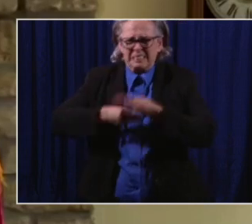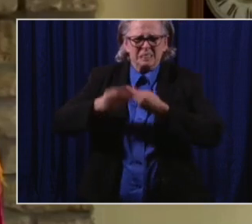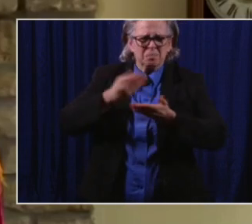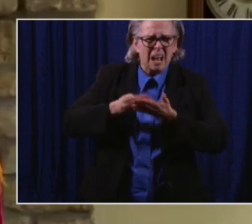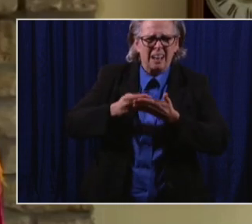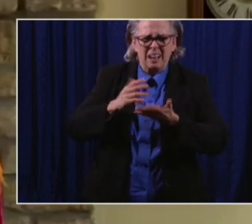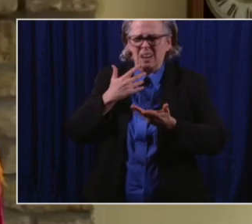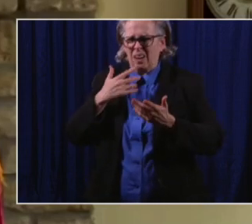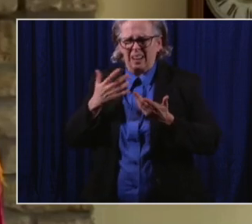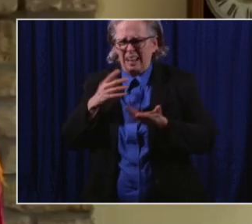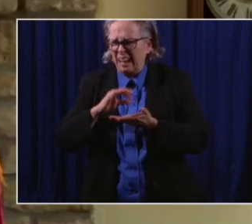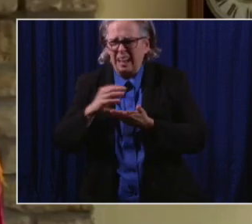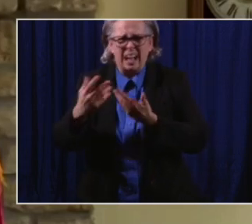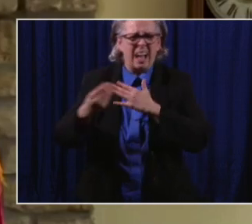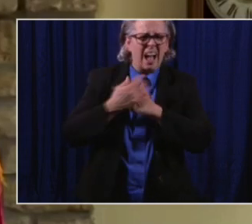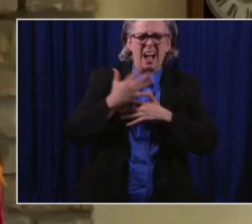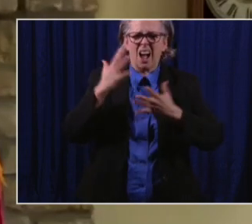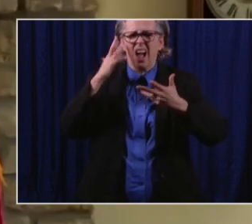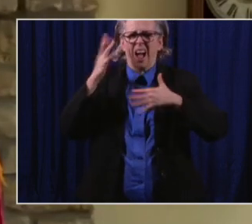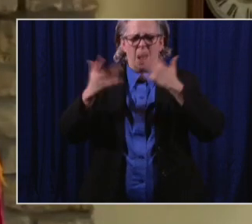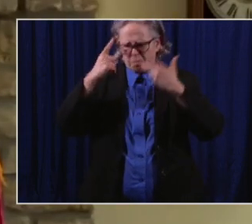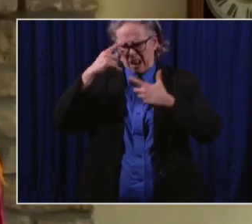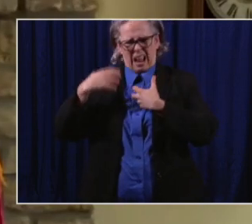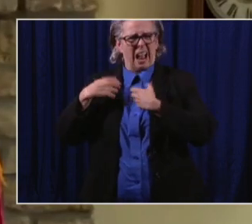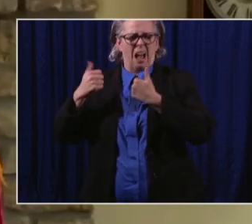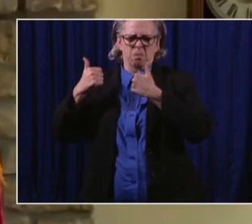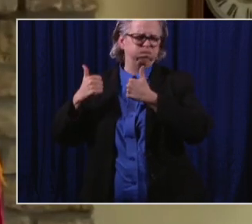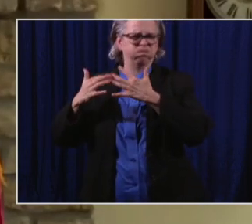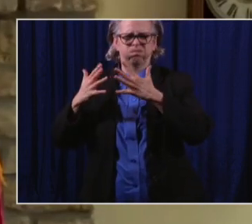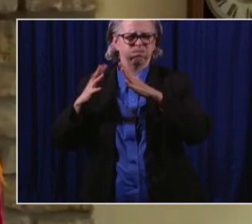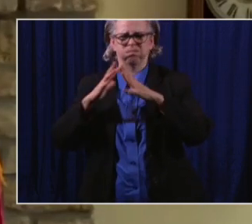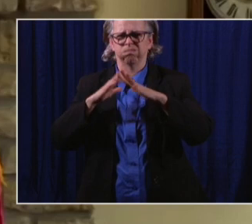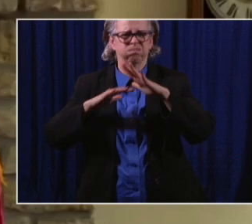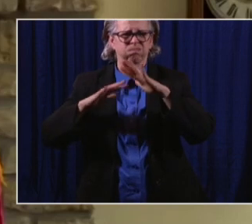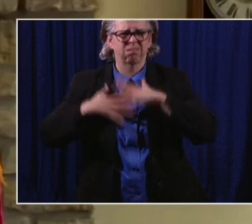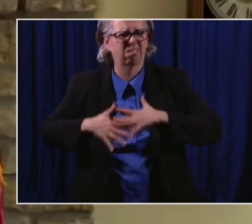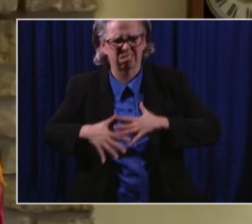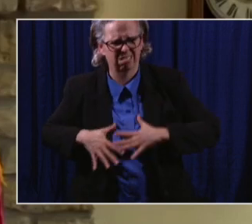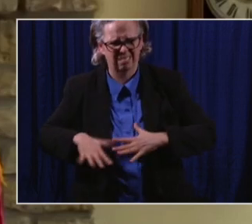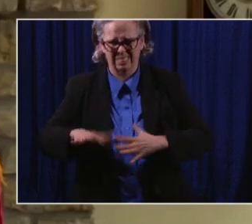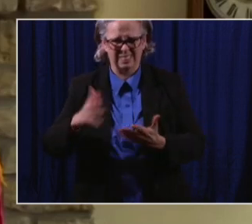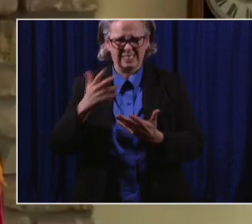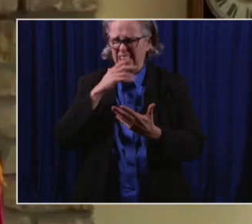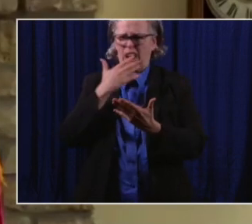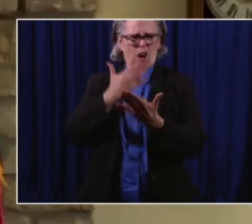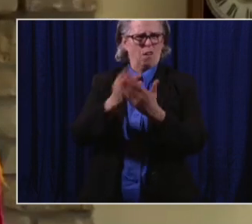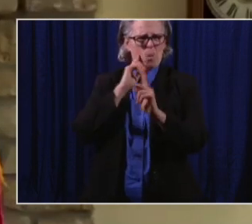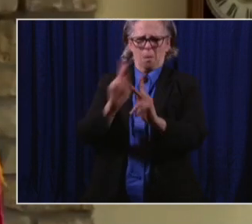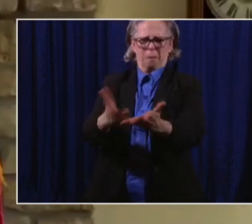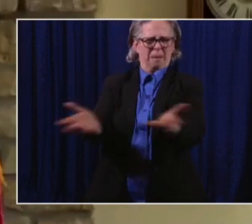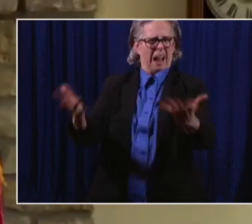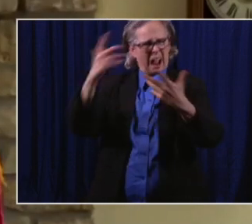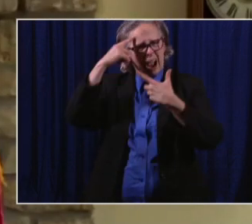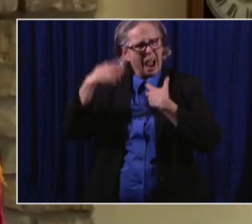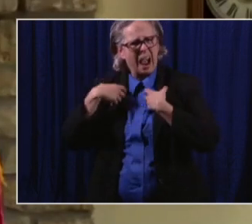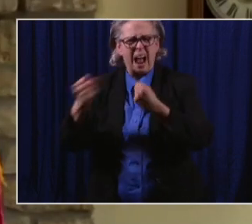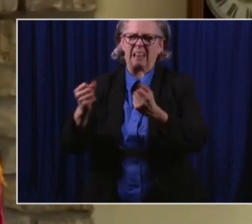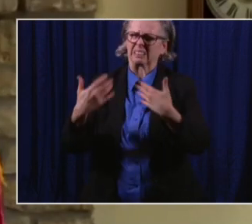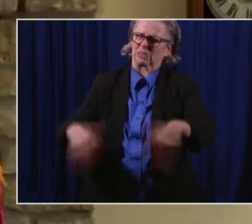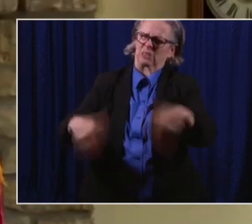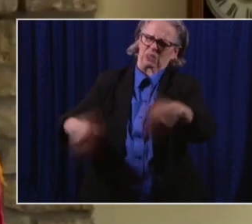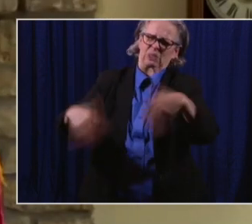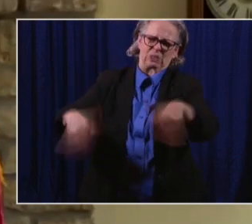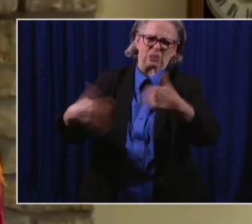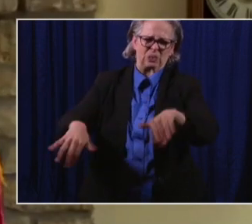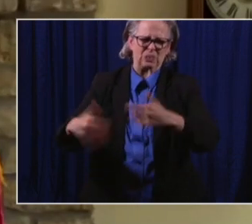my house? Am I going to get evicted from my apartment? None of that's good. None of that is good. And so we want to provide some